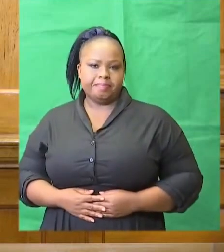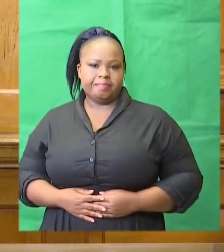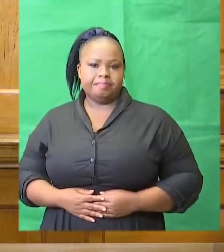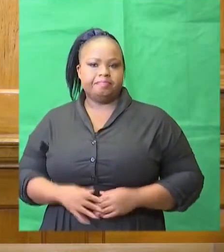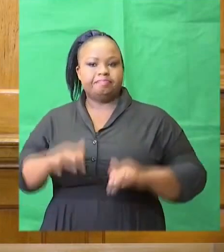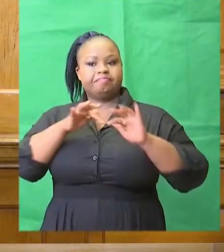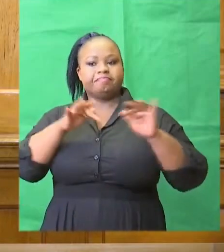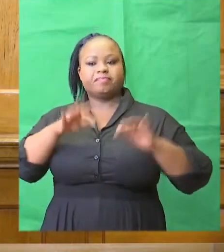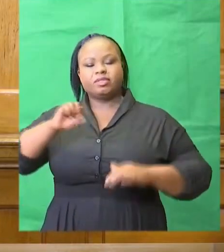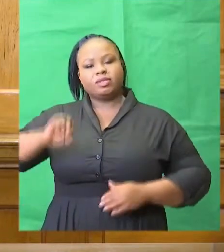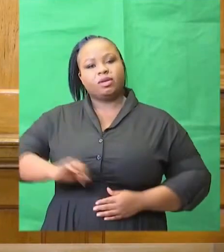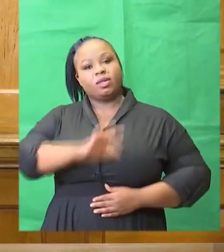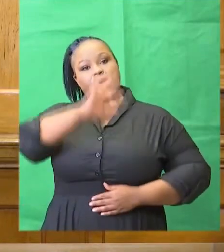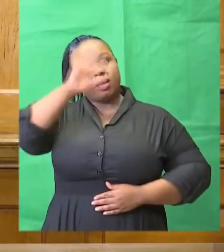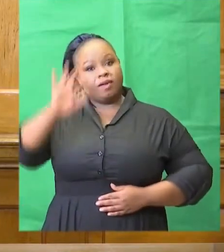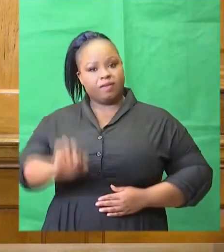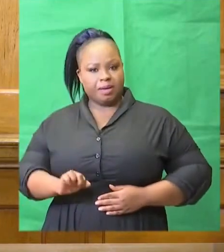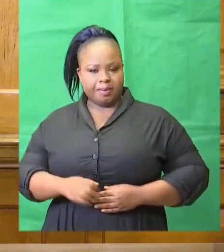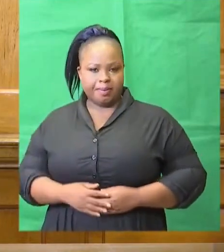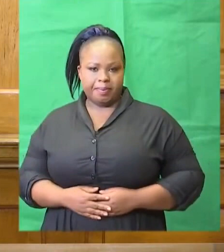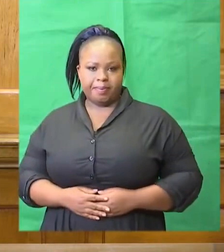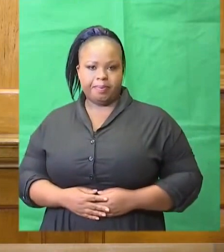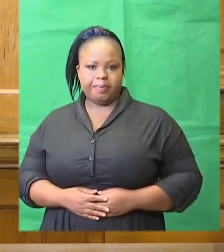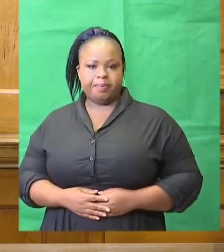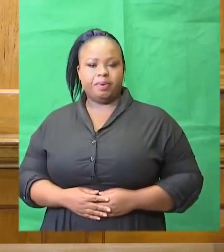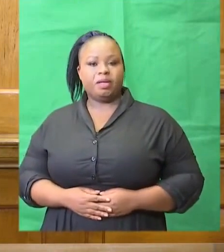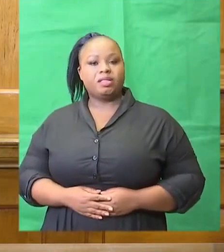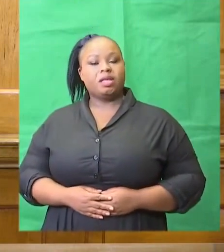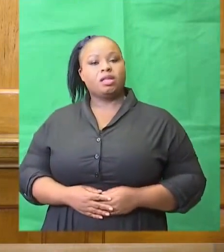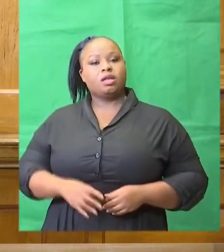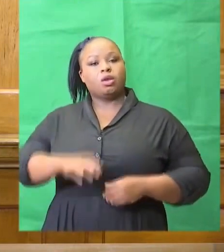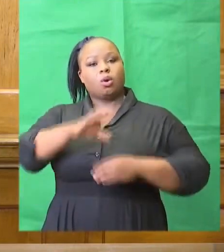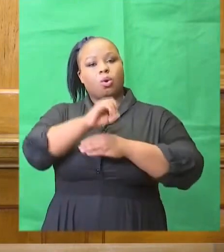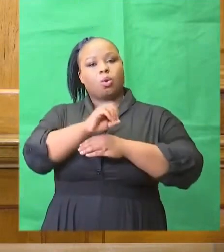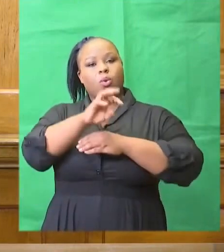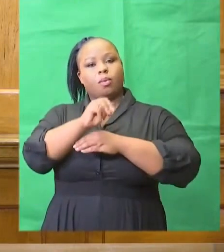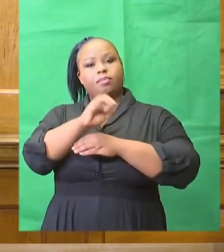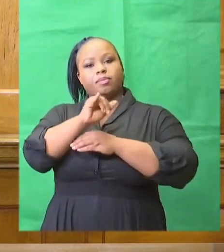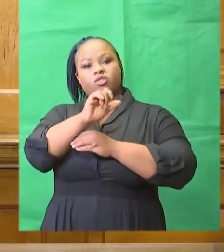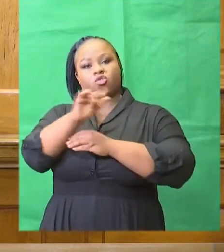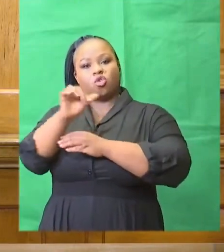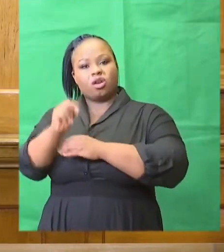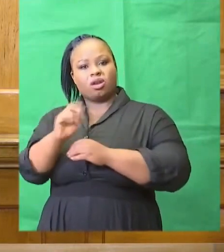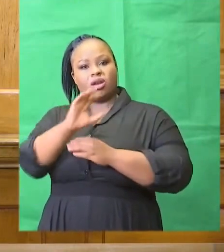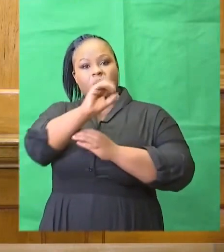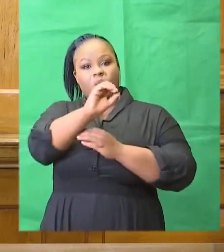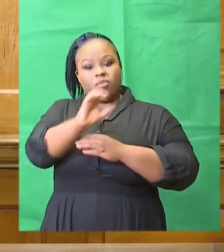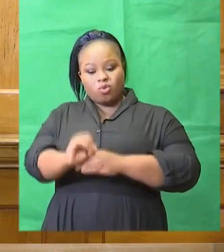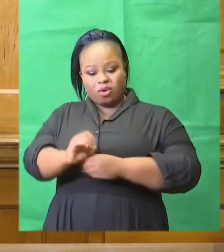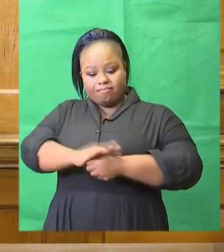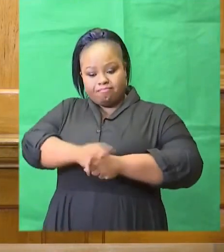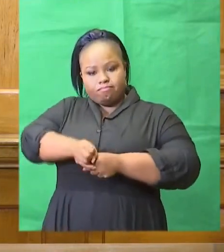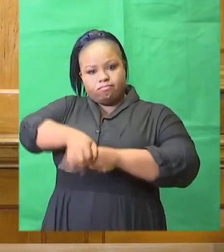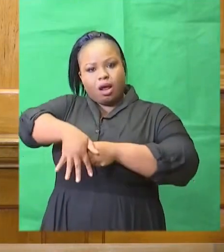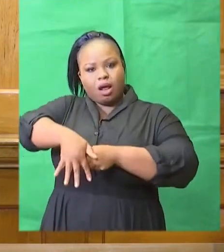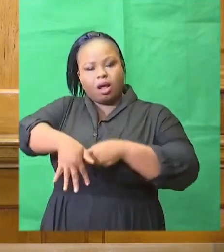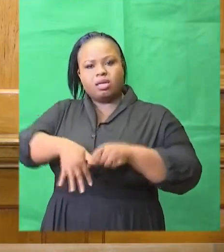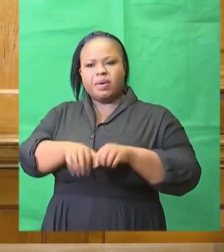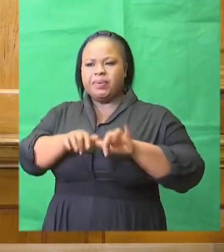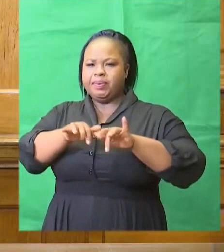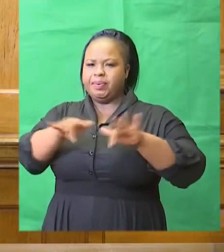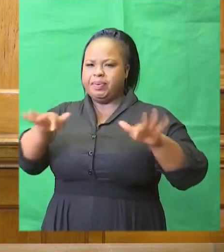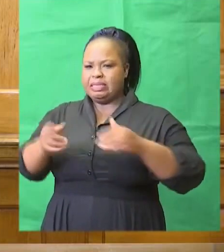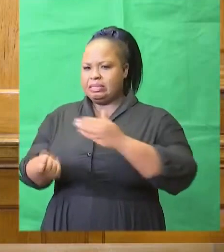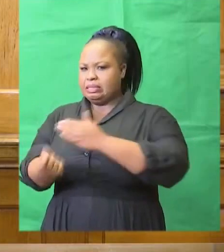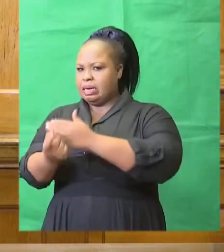Fellow South Africans, the emergence of the Omicron variant and the recent rise in cases have made